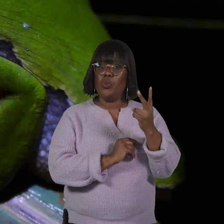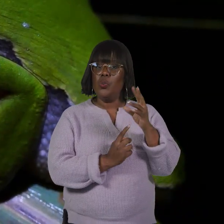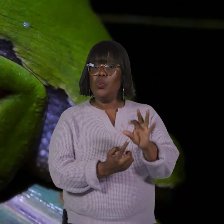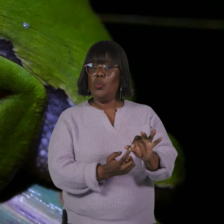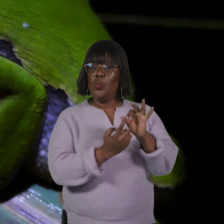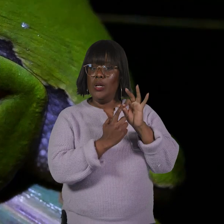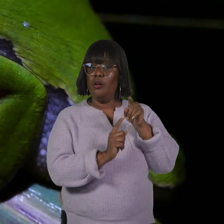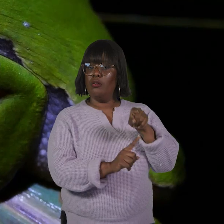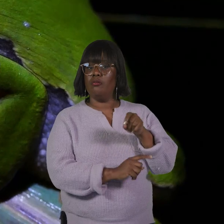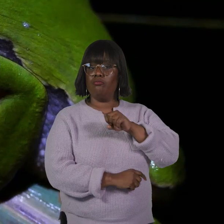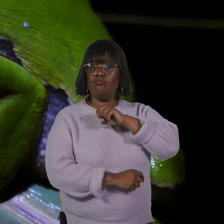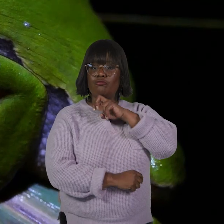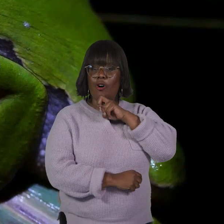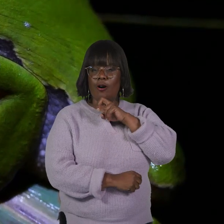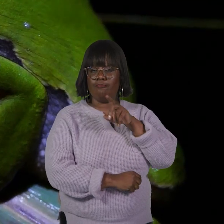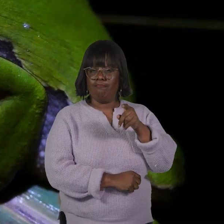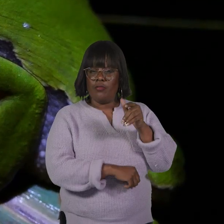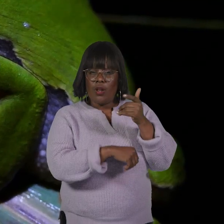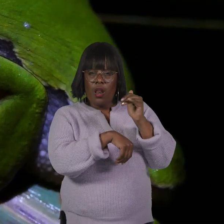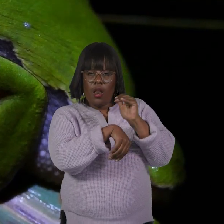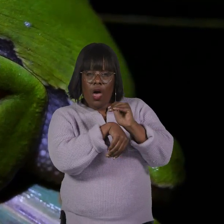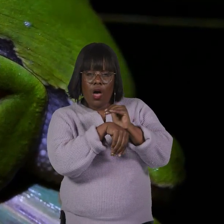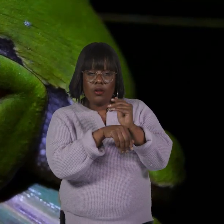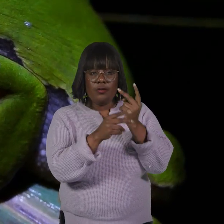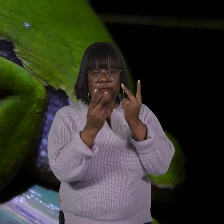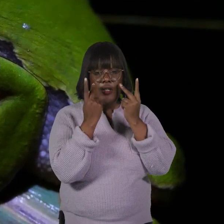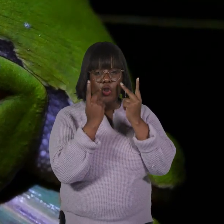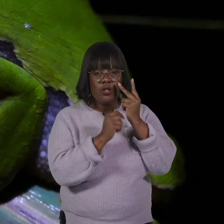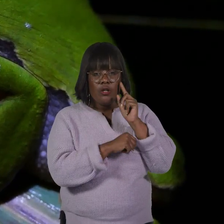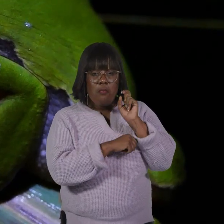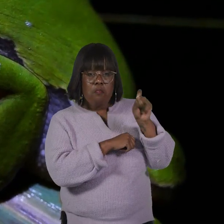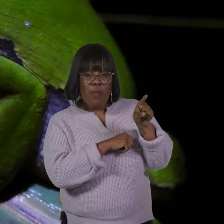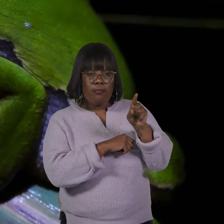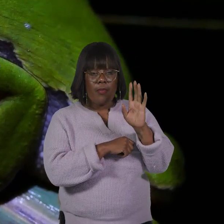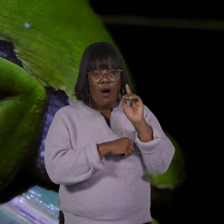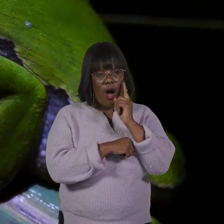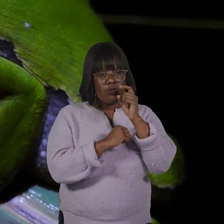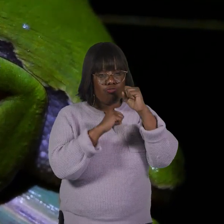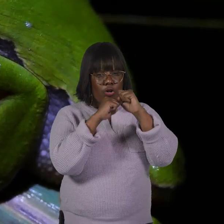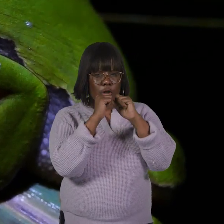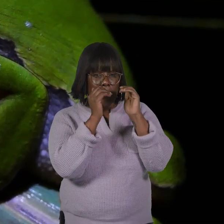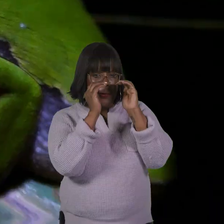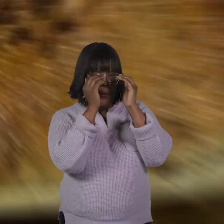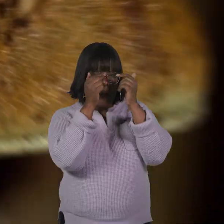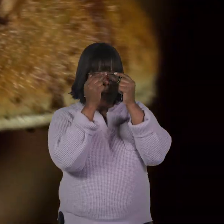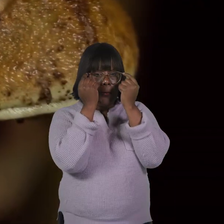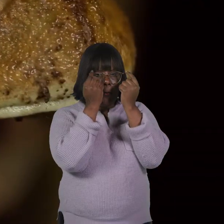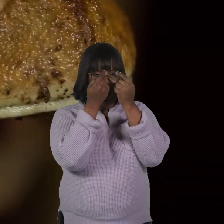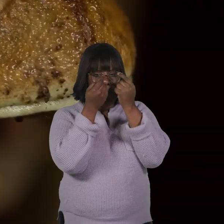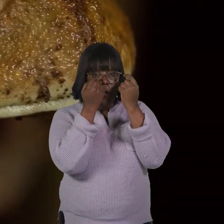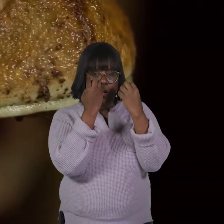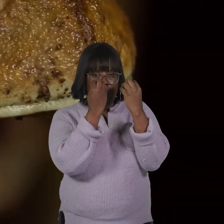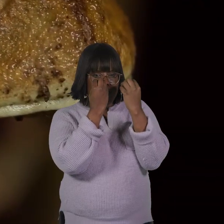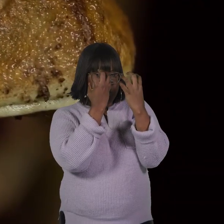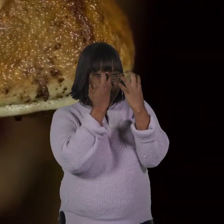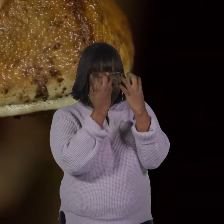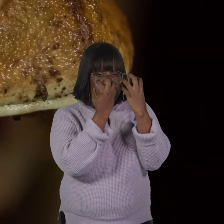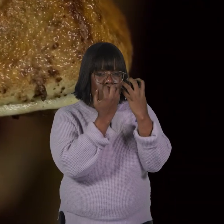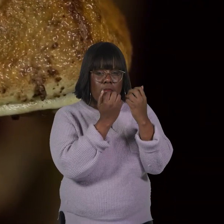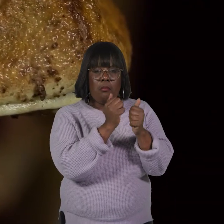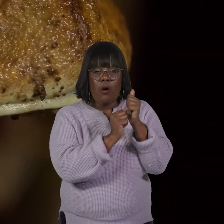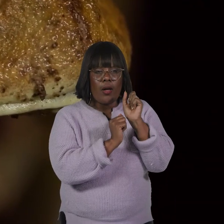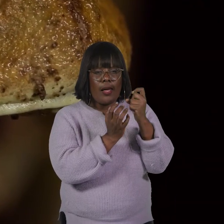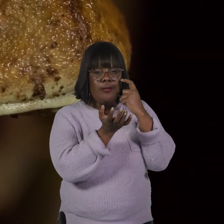unique features of frogs are their excellent night vision and unique eye structure. Their bulging